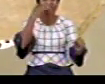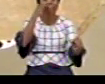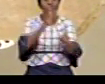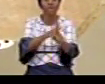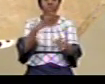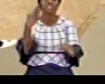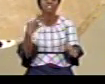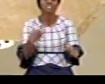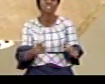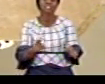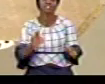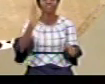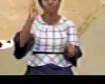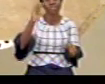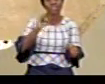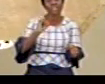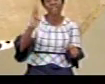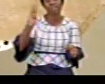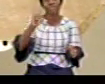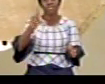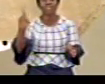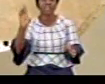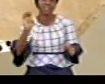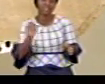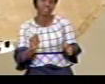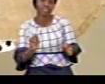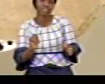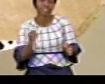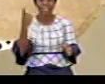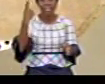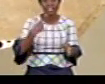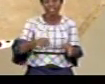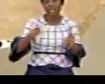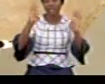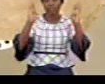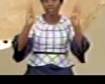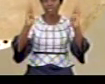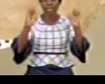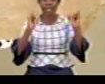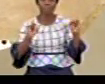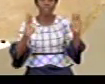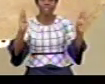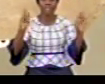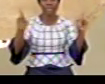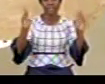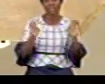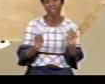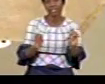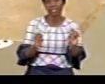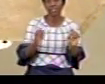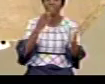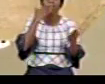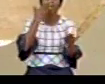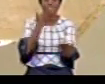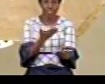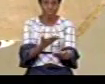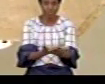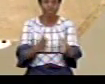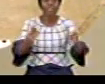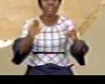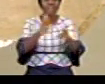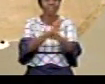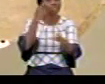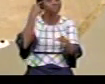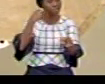the promises of B-I-B-L-E. The B-I-B-L-E, it's